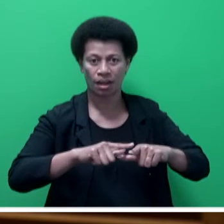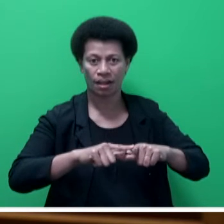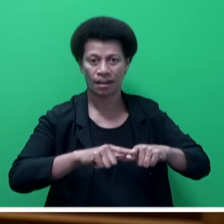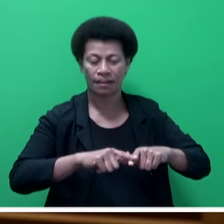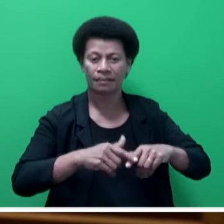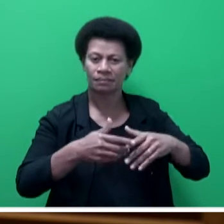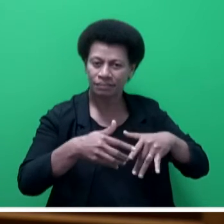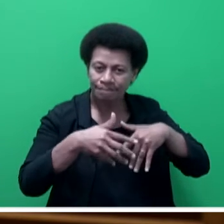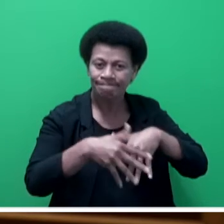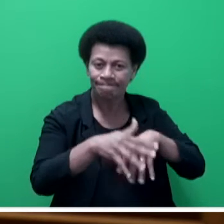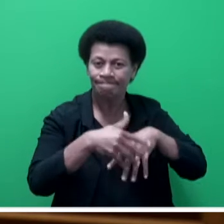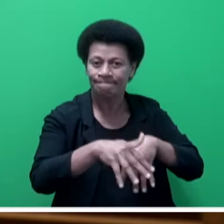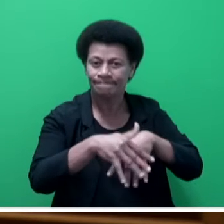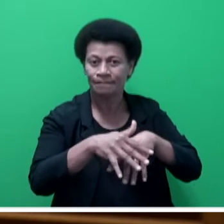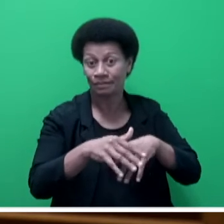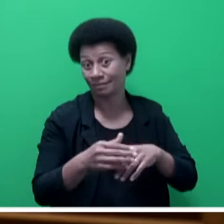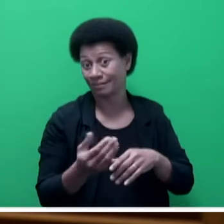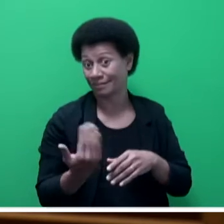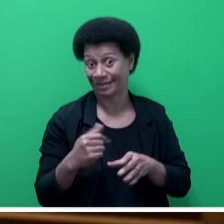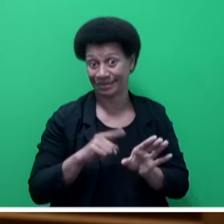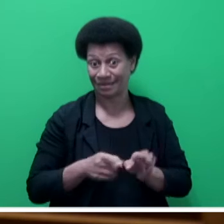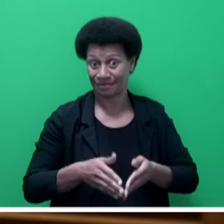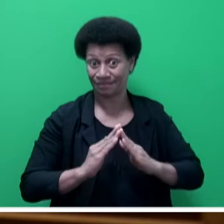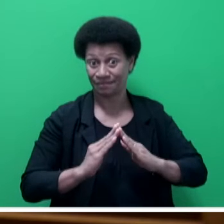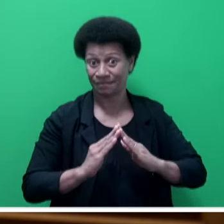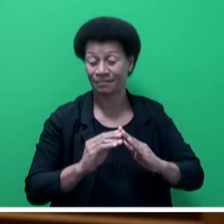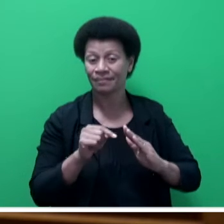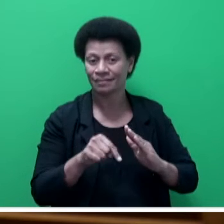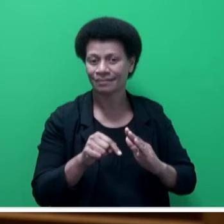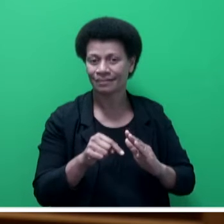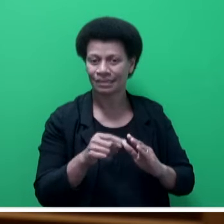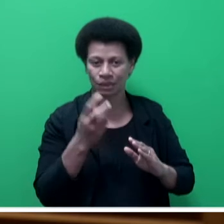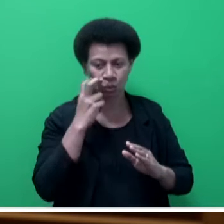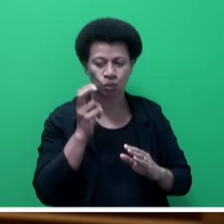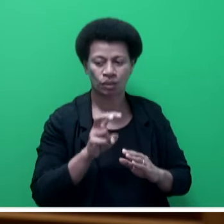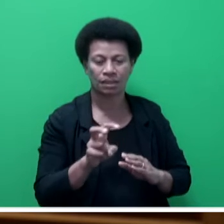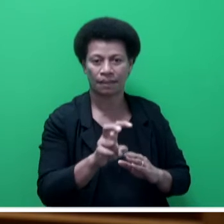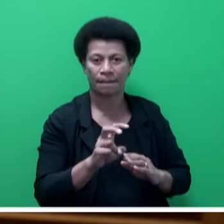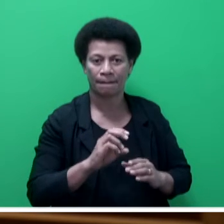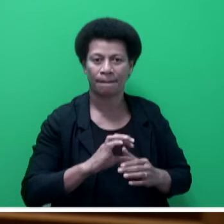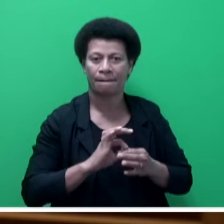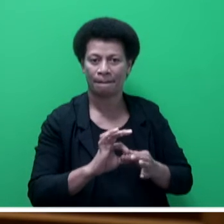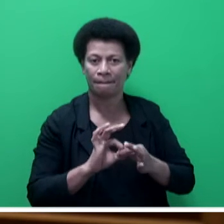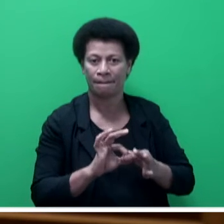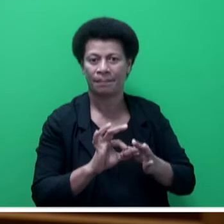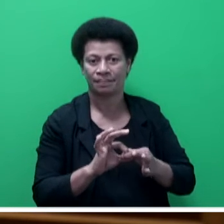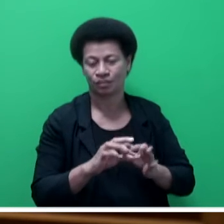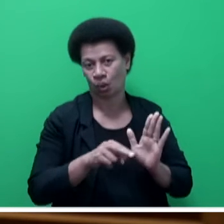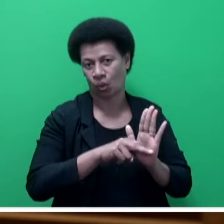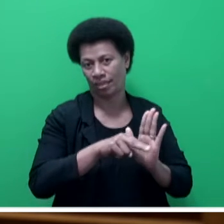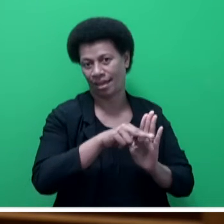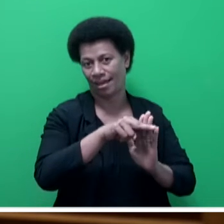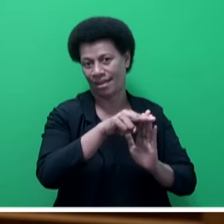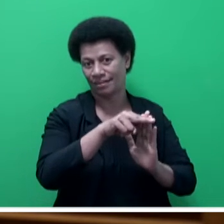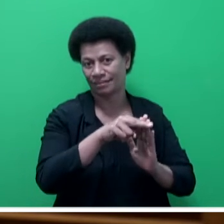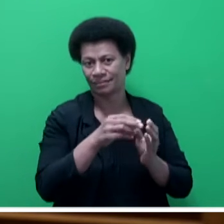its inception last year has been a key part of the tourism sector. And what started with only hotels putting